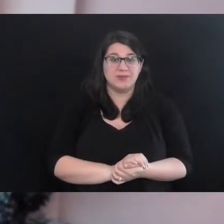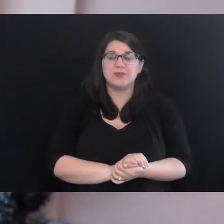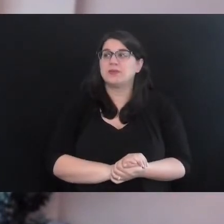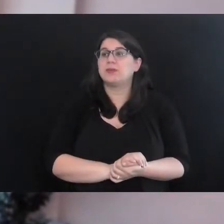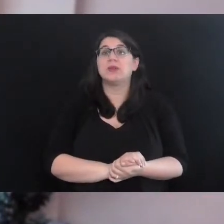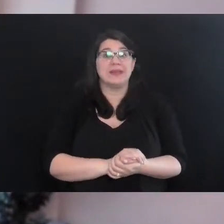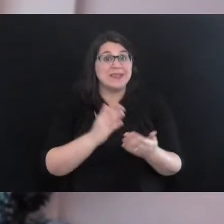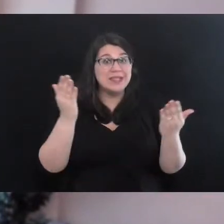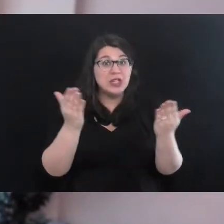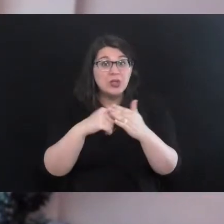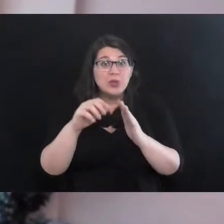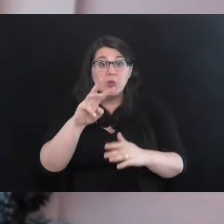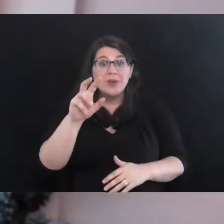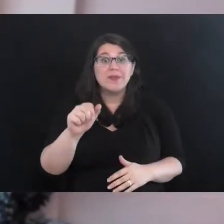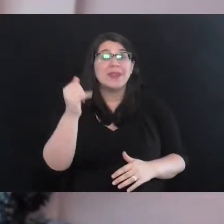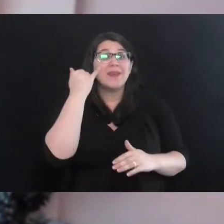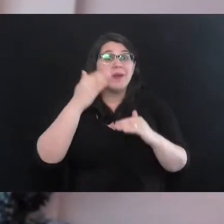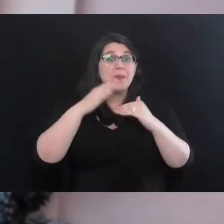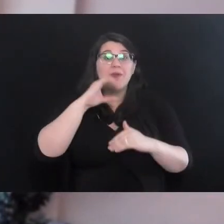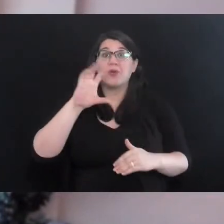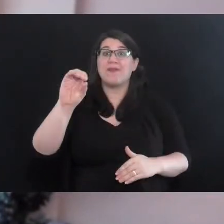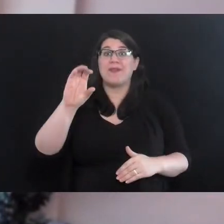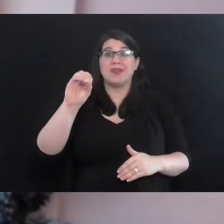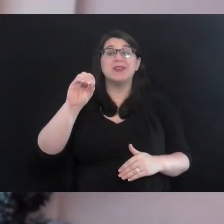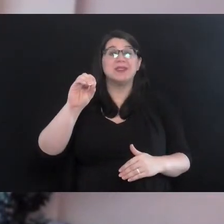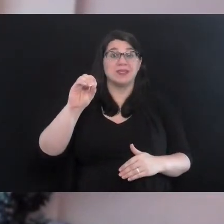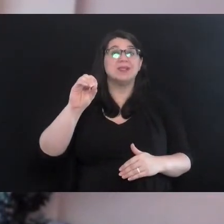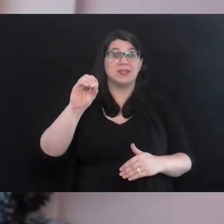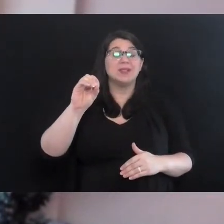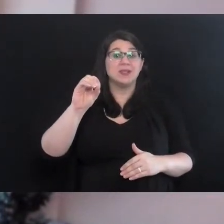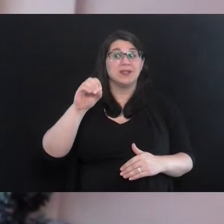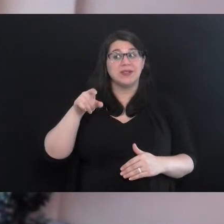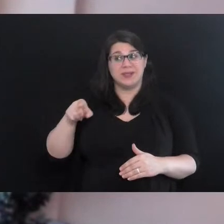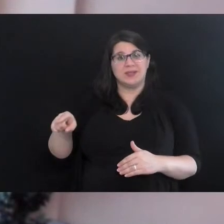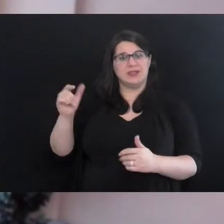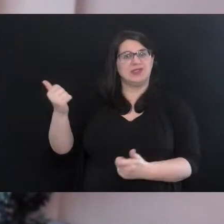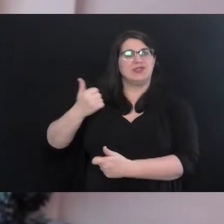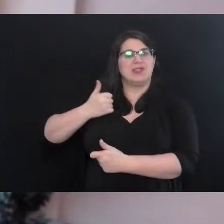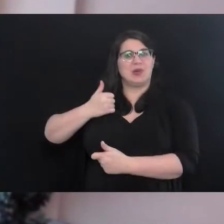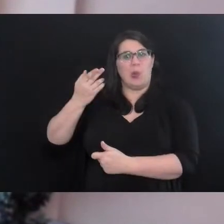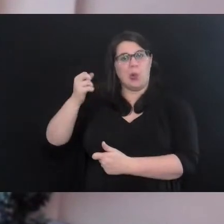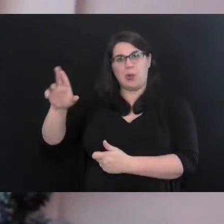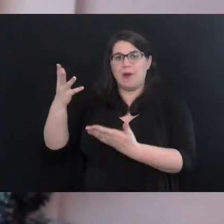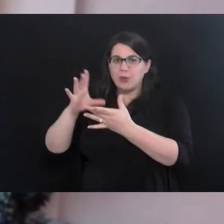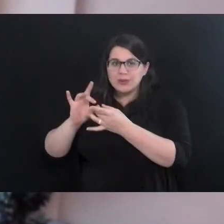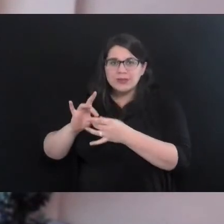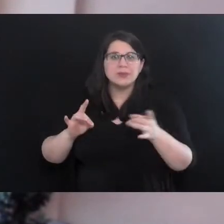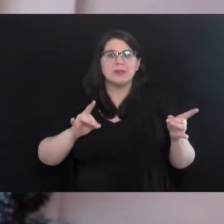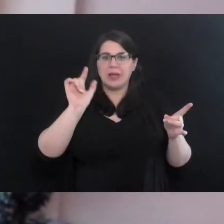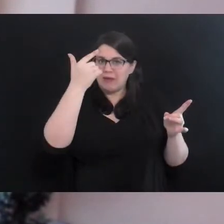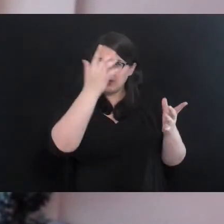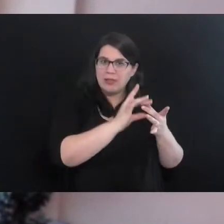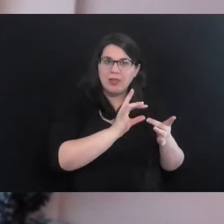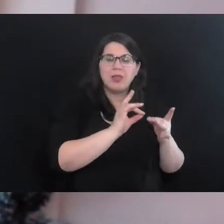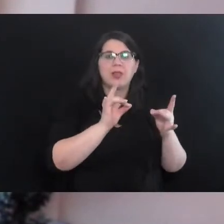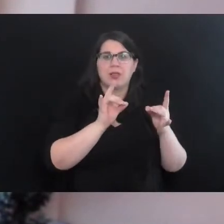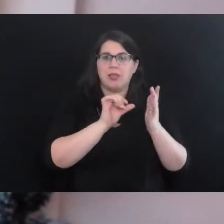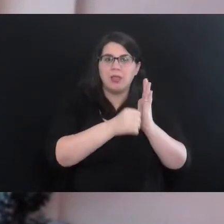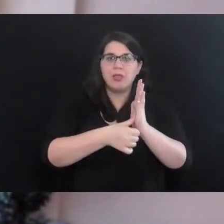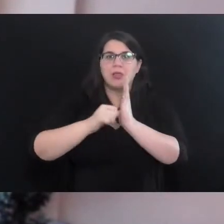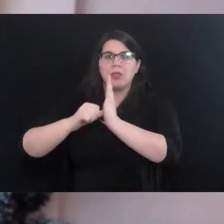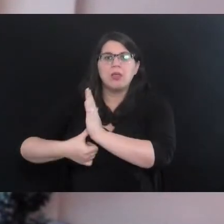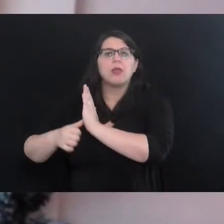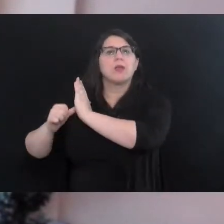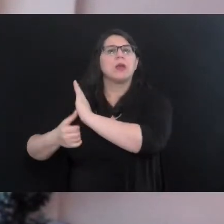our West Virginians 50 and older, as General Hoyer communicated and as the governor did, so important that